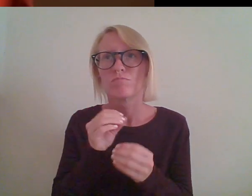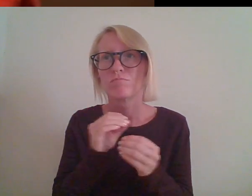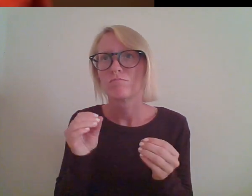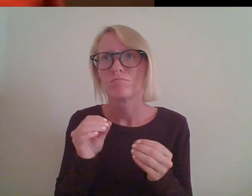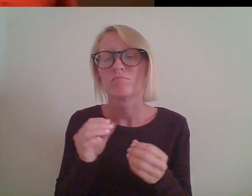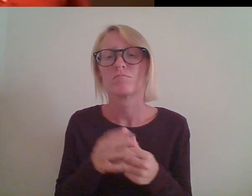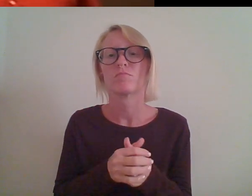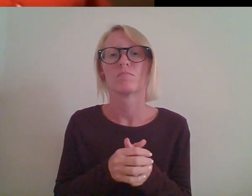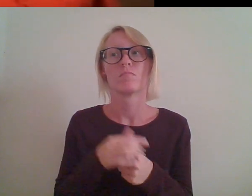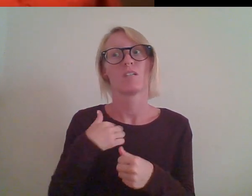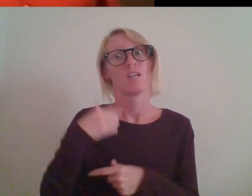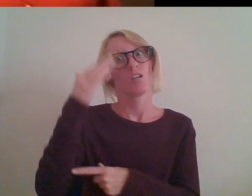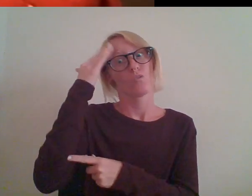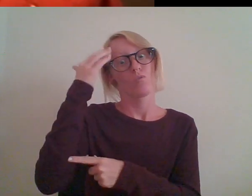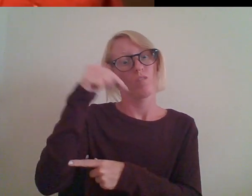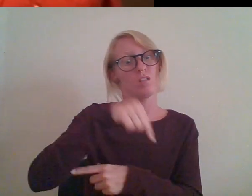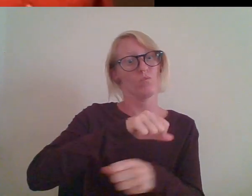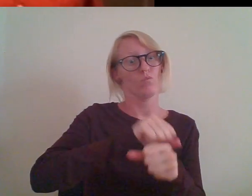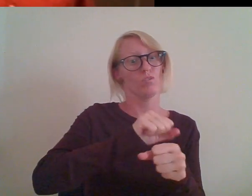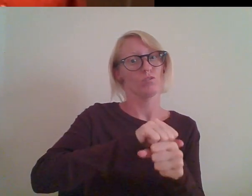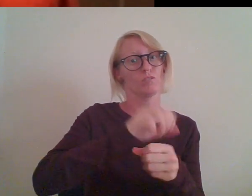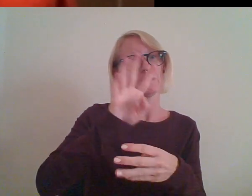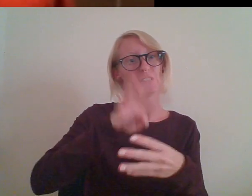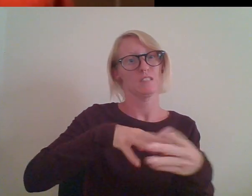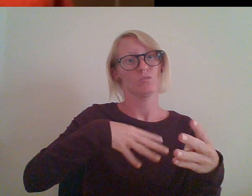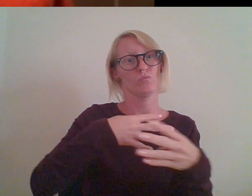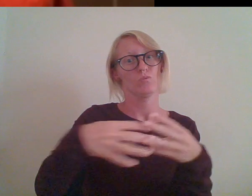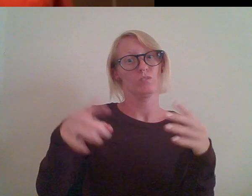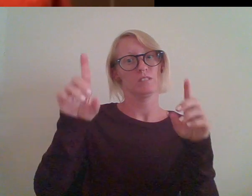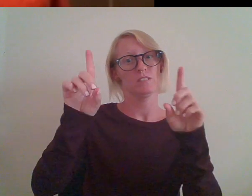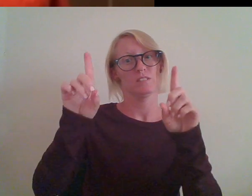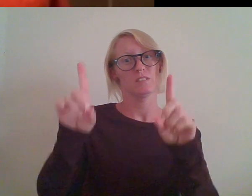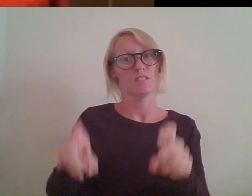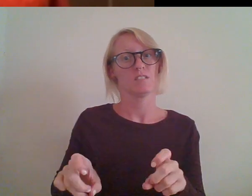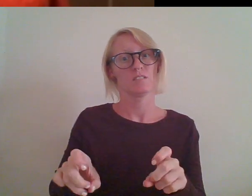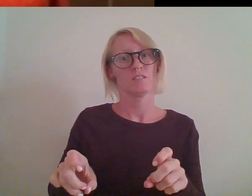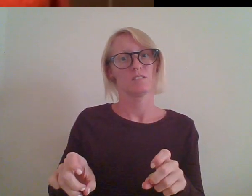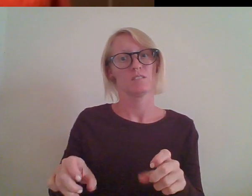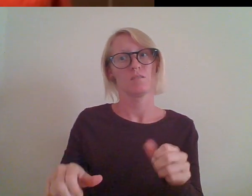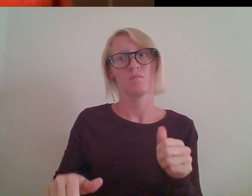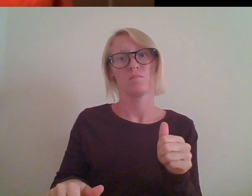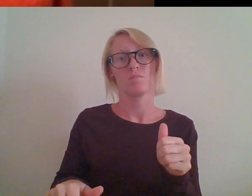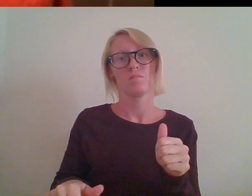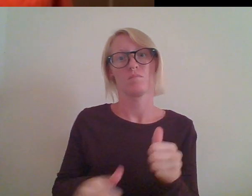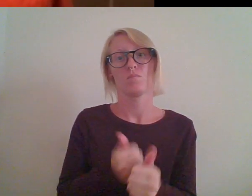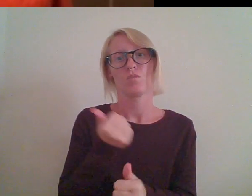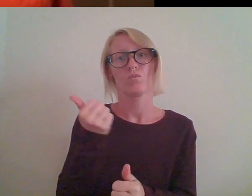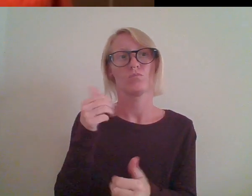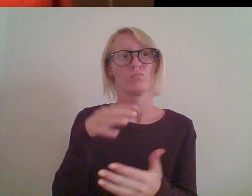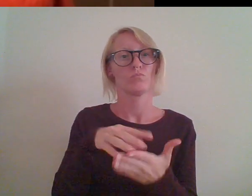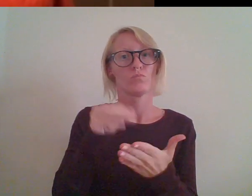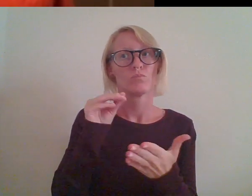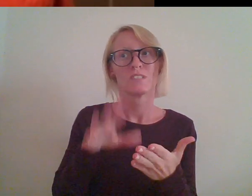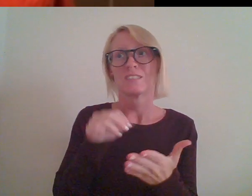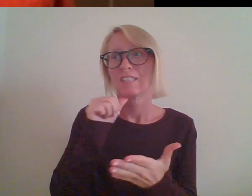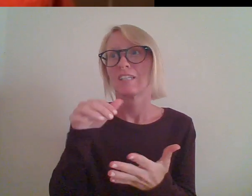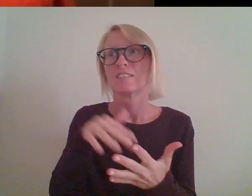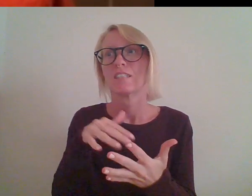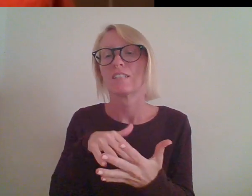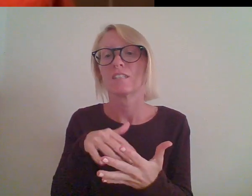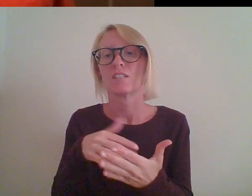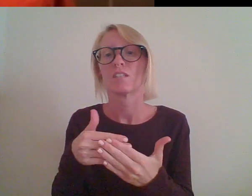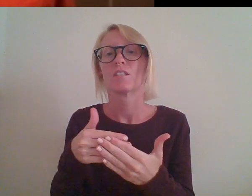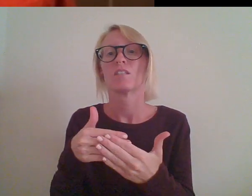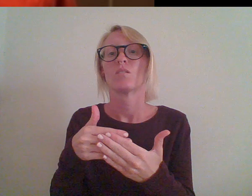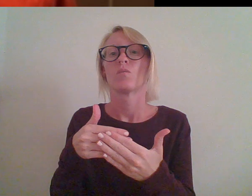But I know how this works. Because we schedule tests, most students don't start studying until shortly before an exam.